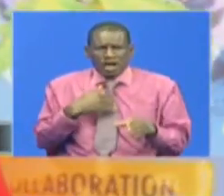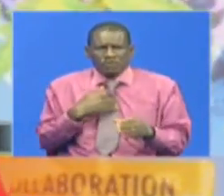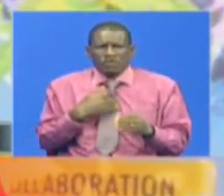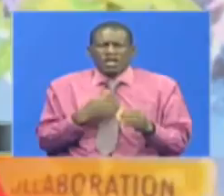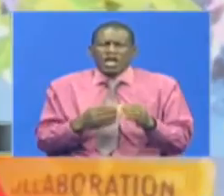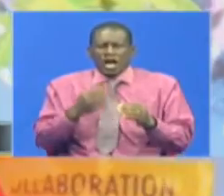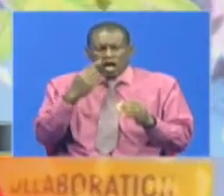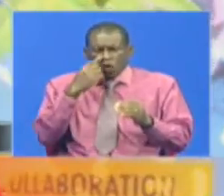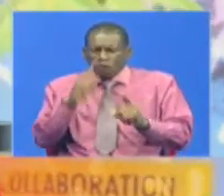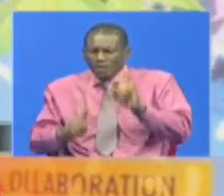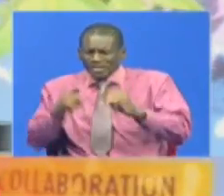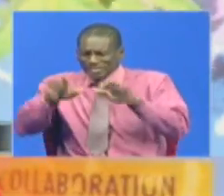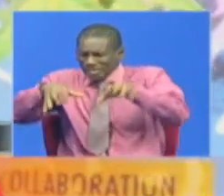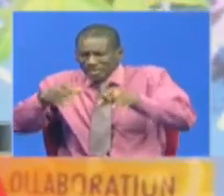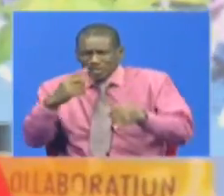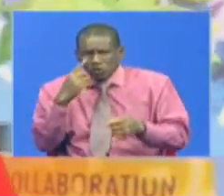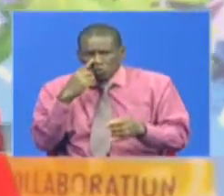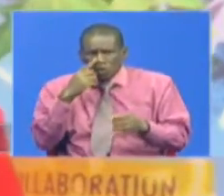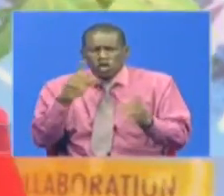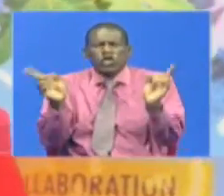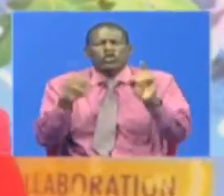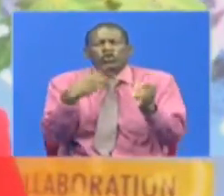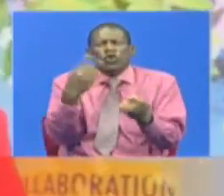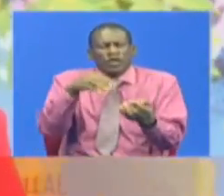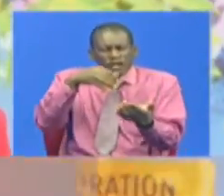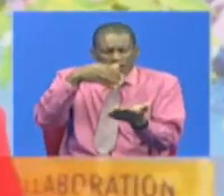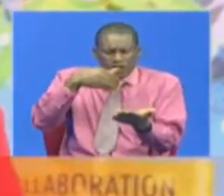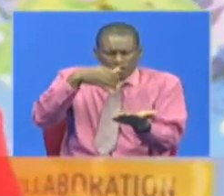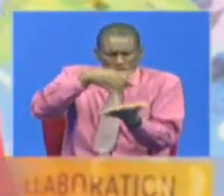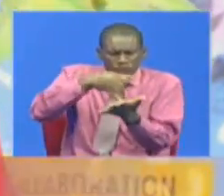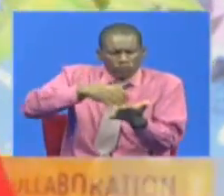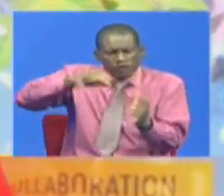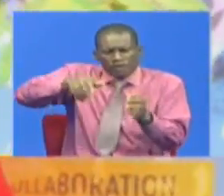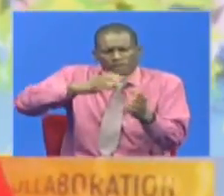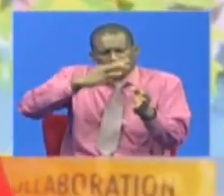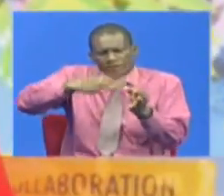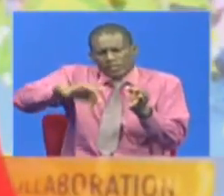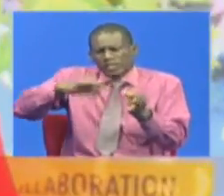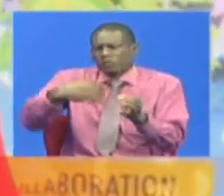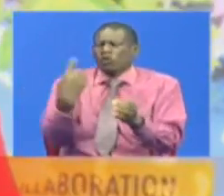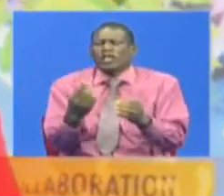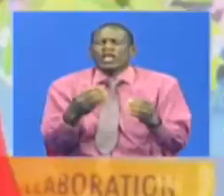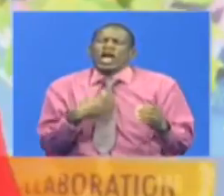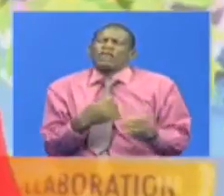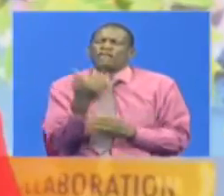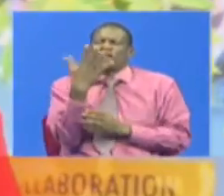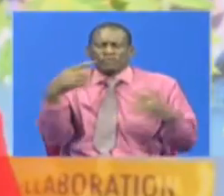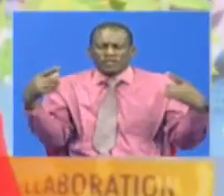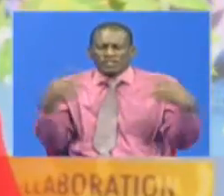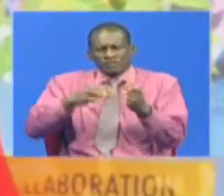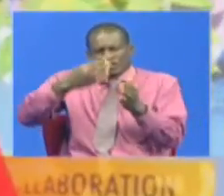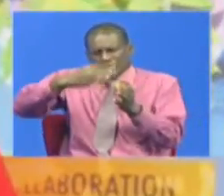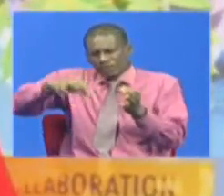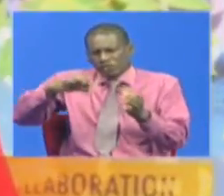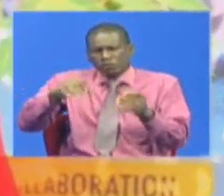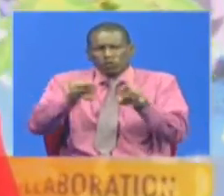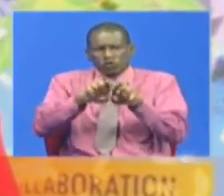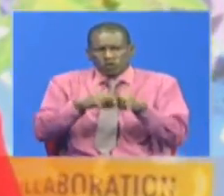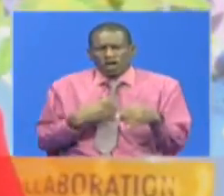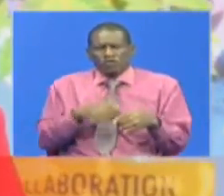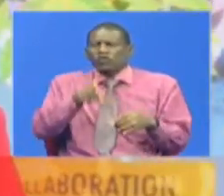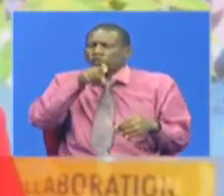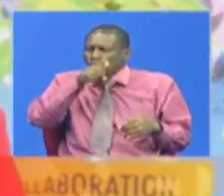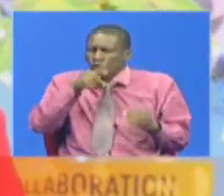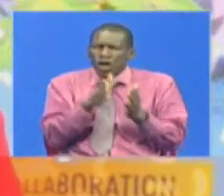not only consisting of vegetables, but it consists of 5 types of vegetables. It also consists of poultry, and also